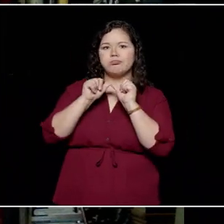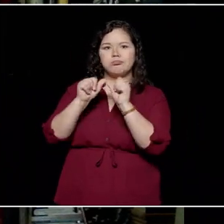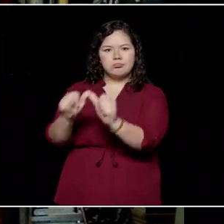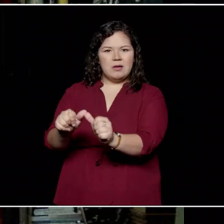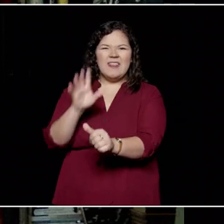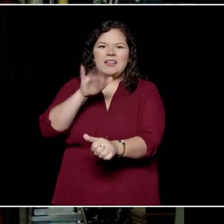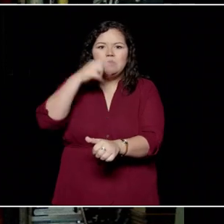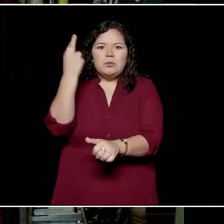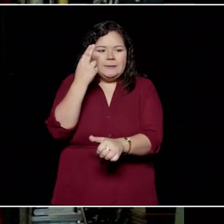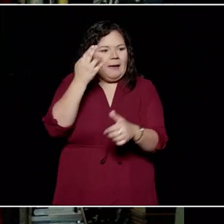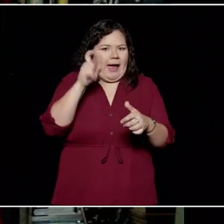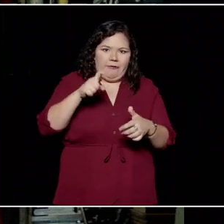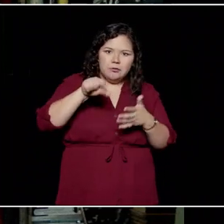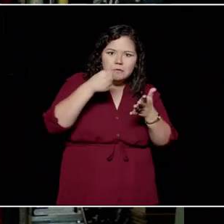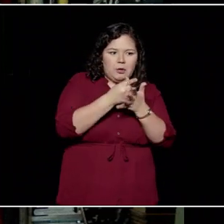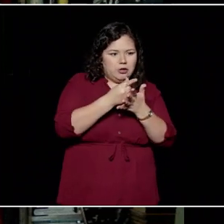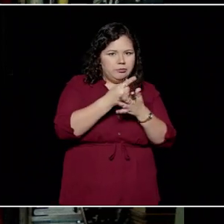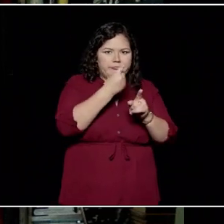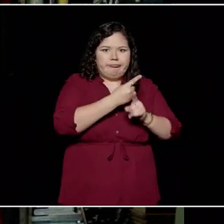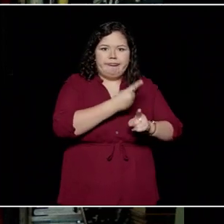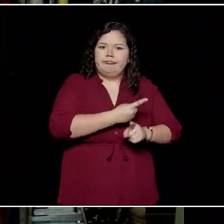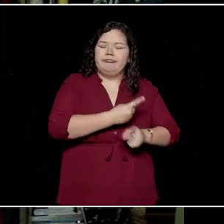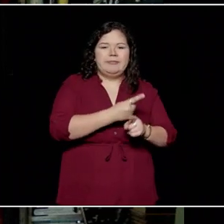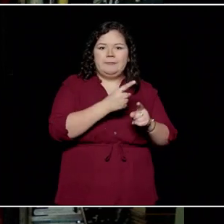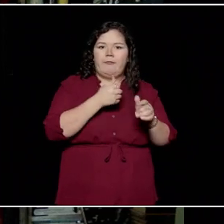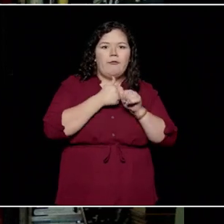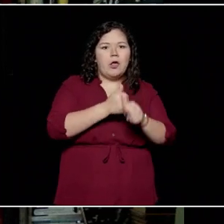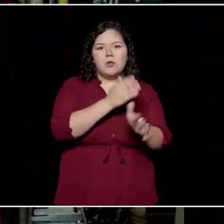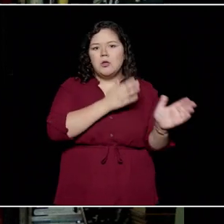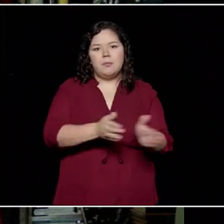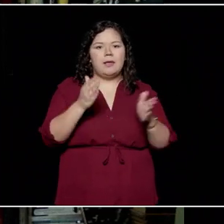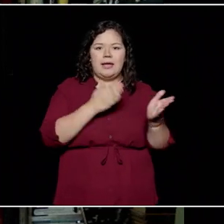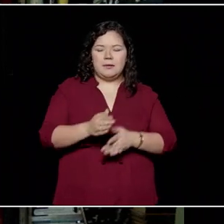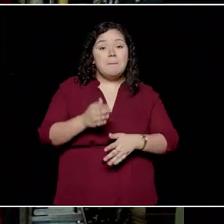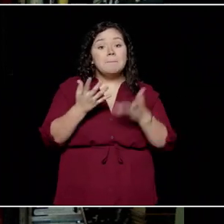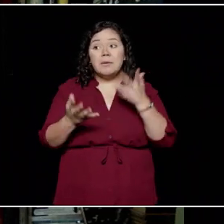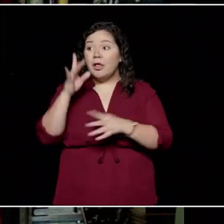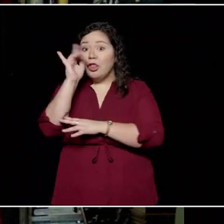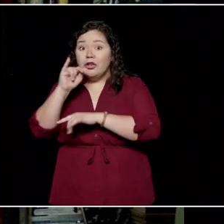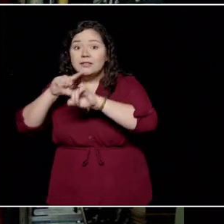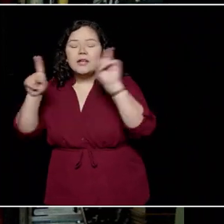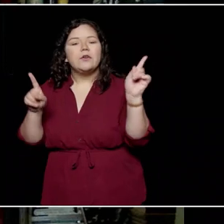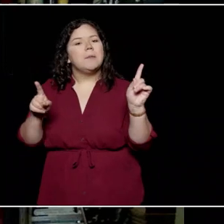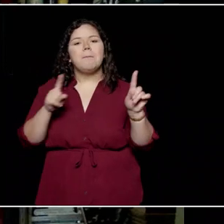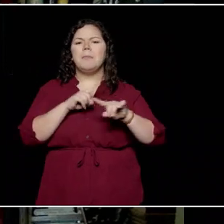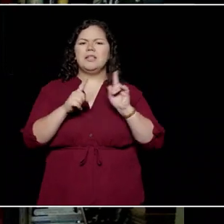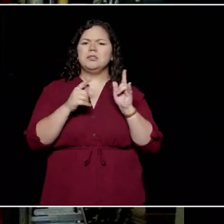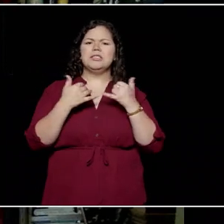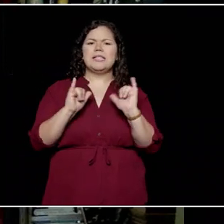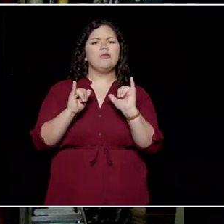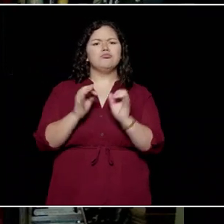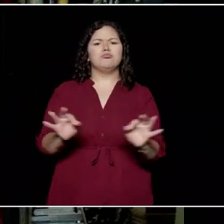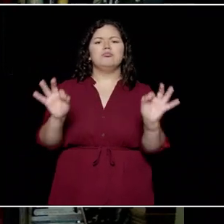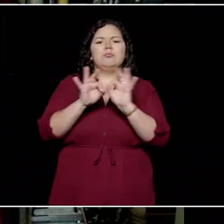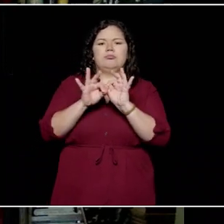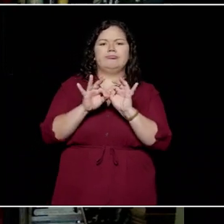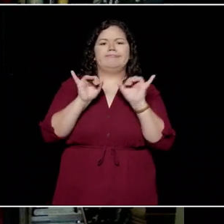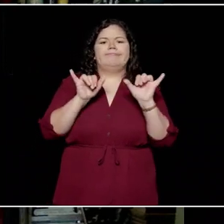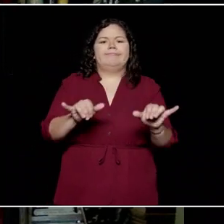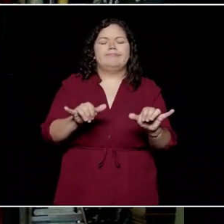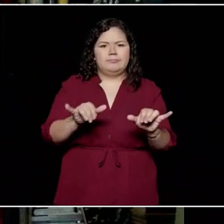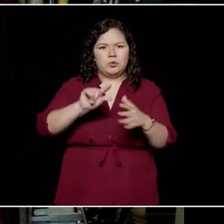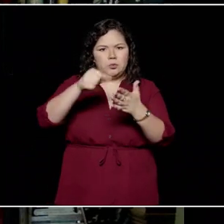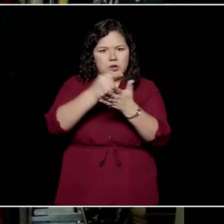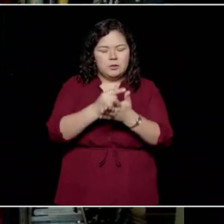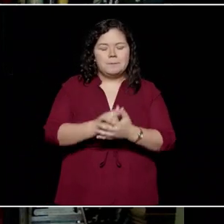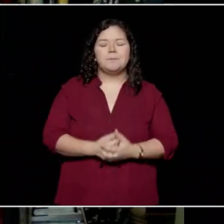planned, just doing it in a very different way than you had anticipated. But some things have not changed. One thing that has not changed